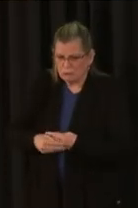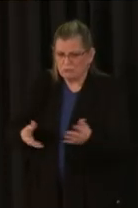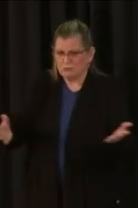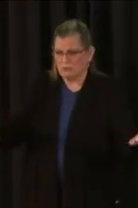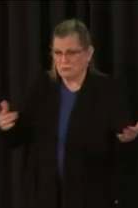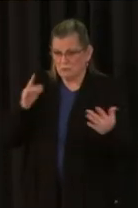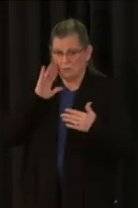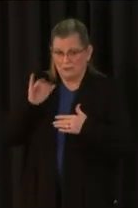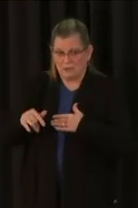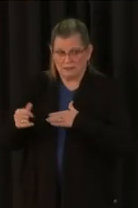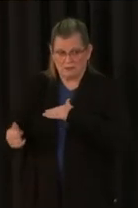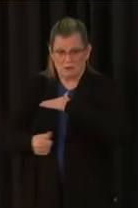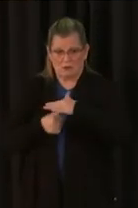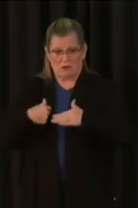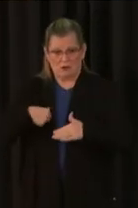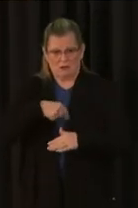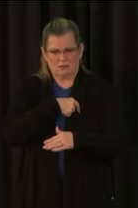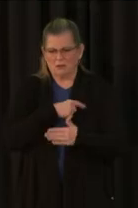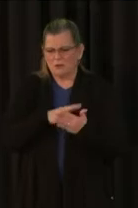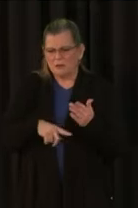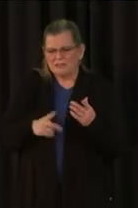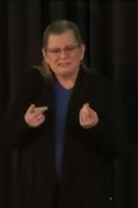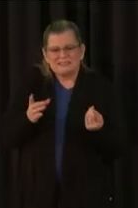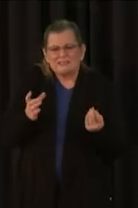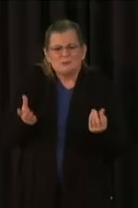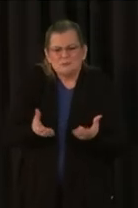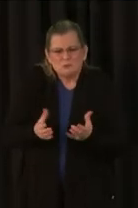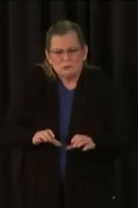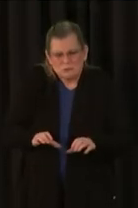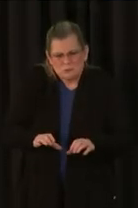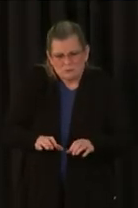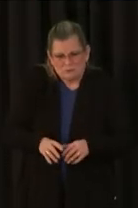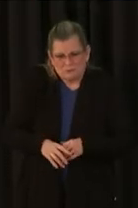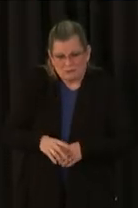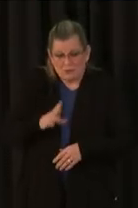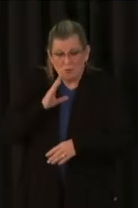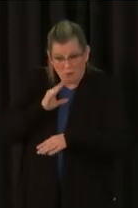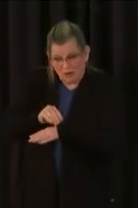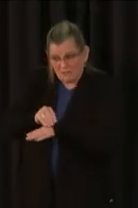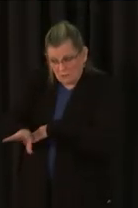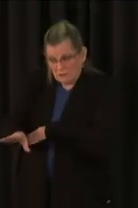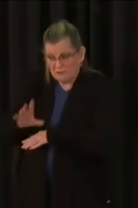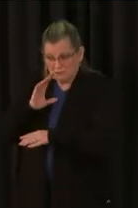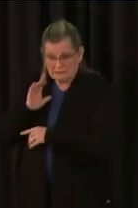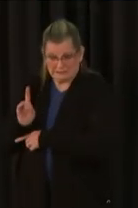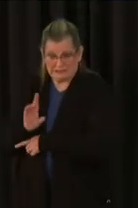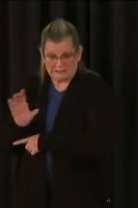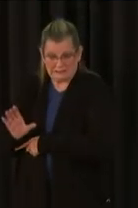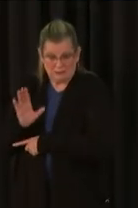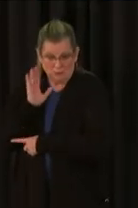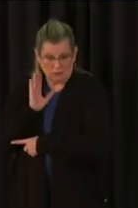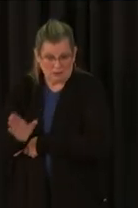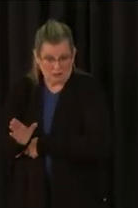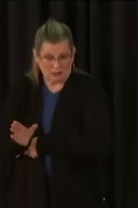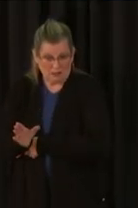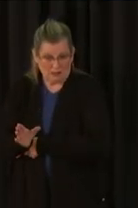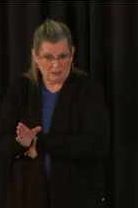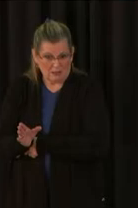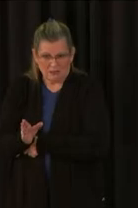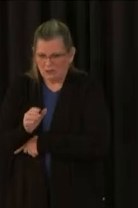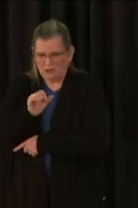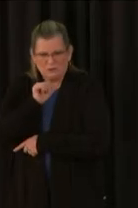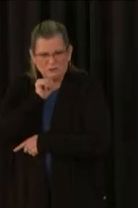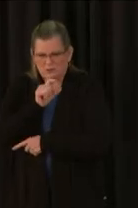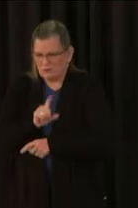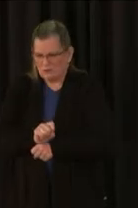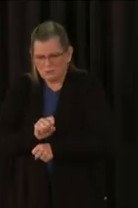To talk about what DC is doing and to also influence what DC is doing, because we recognize that we weren't really, both at the local